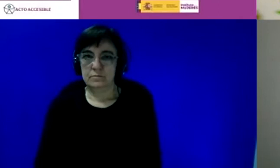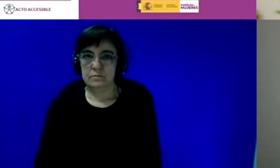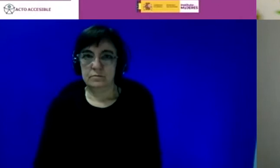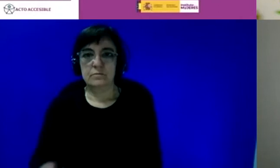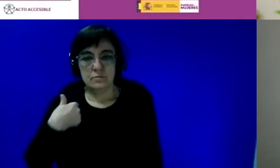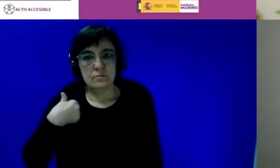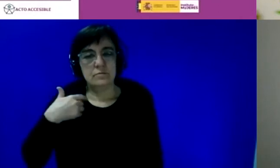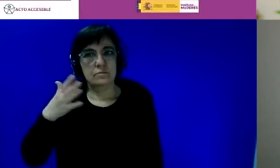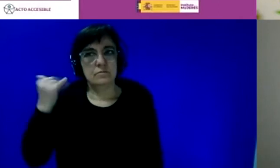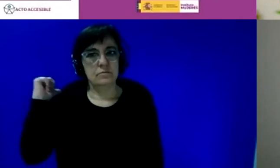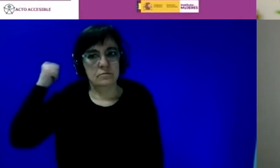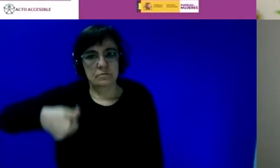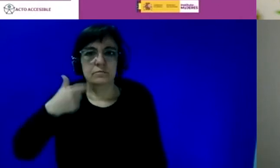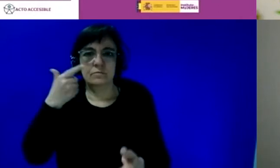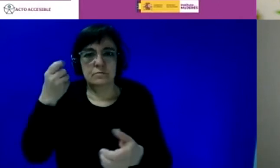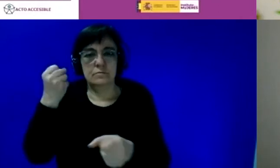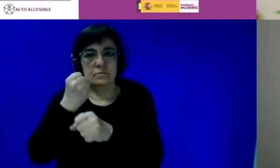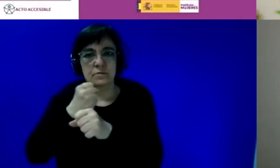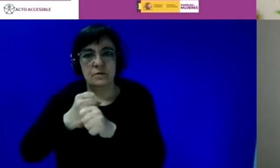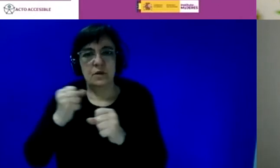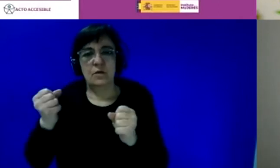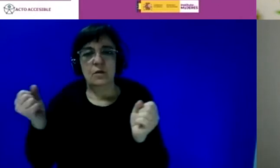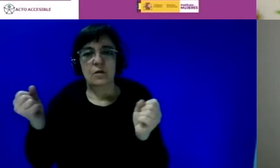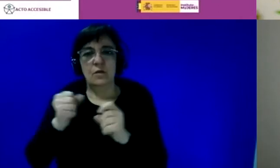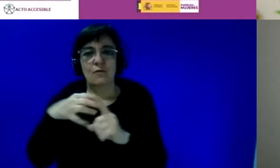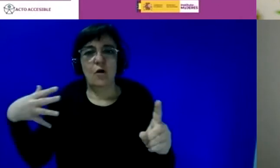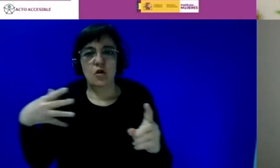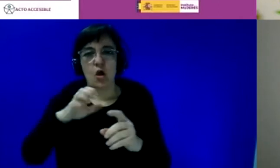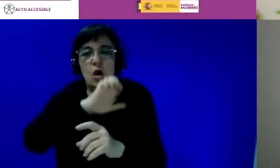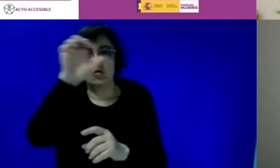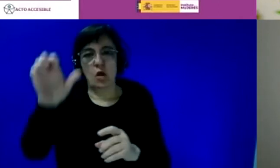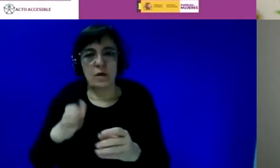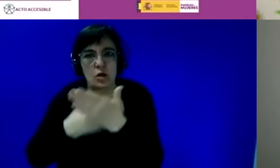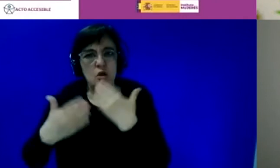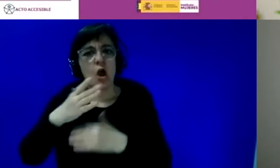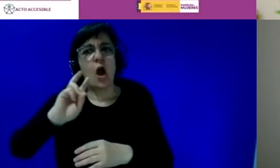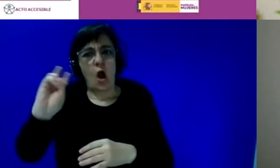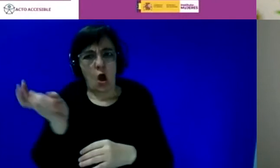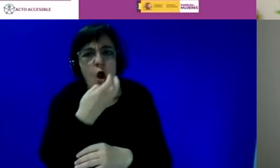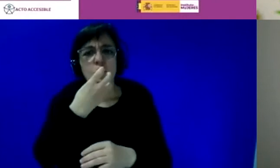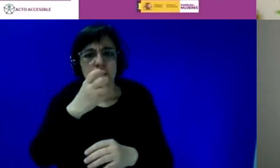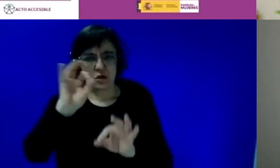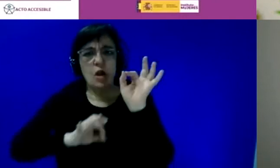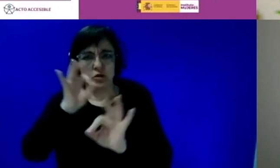European Disability Forum and many other international disability organizations. And we highlighted that those rules